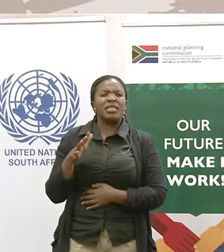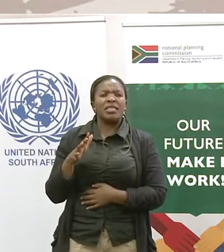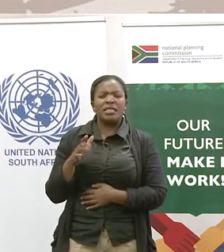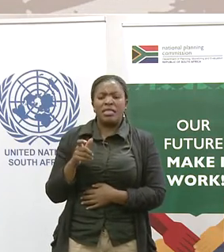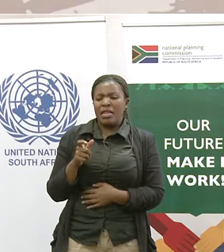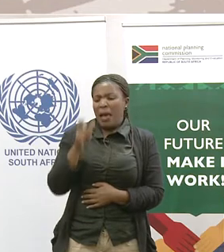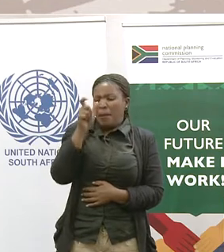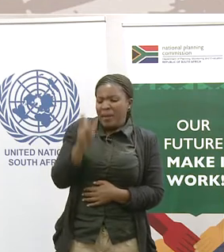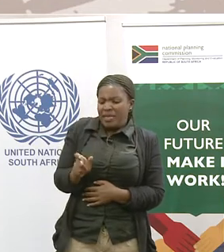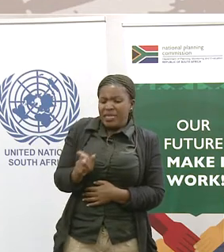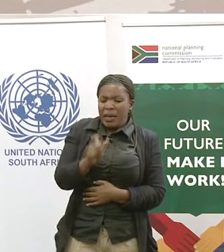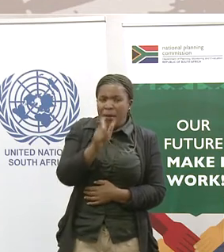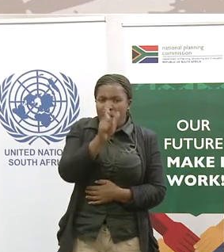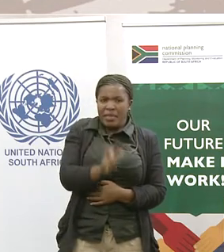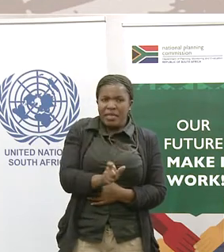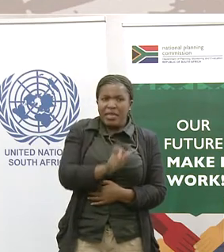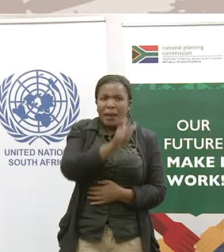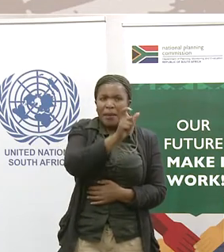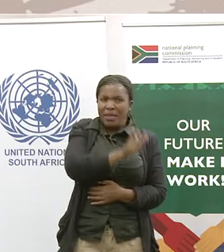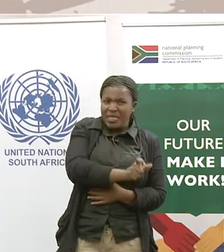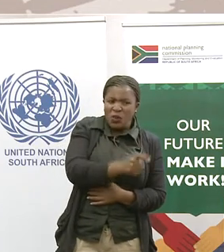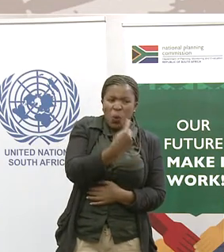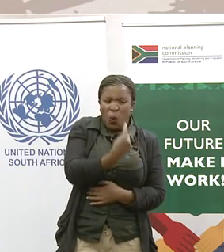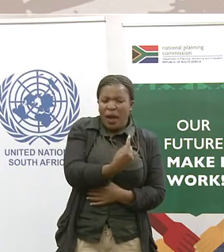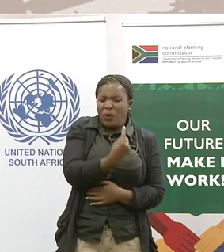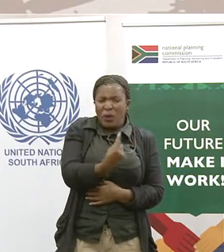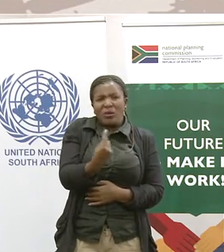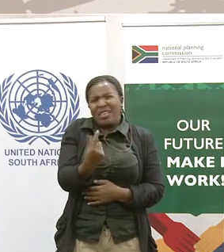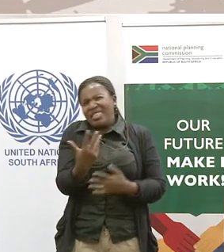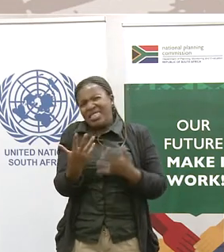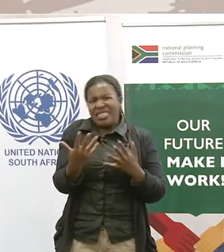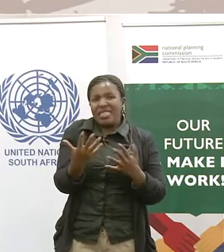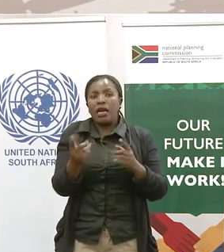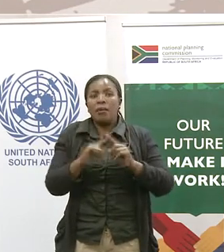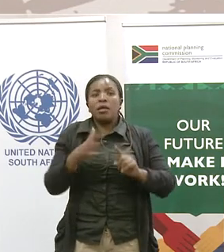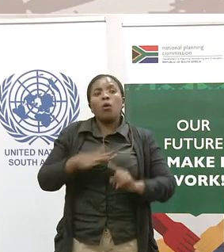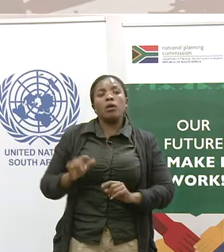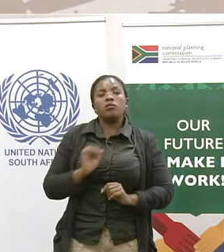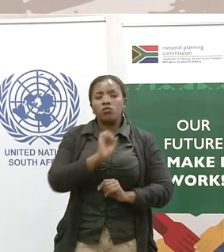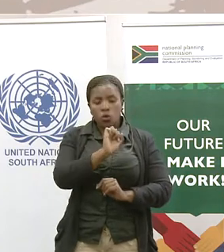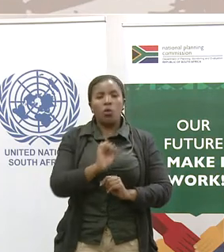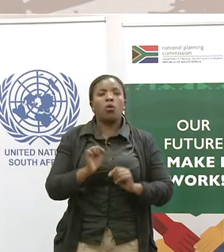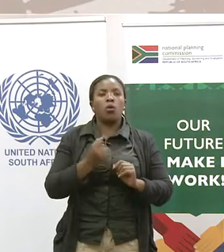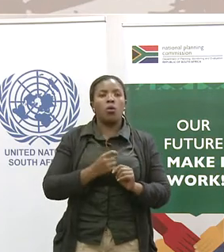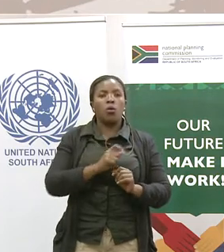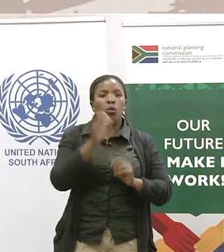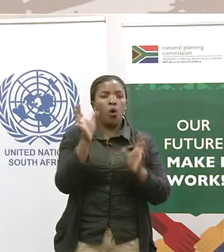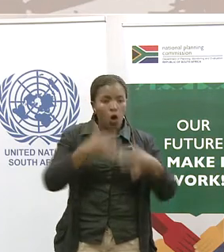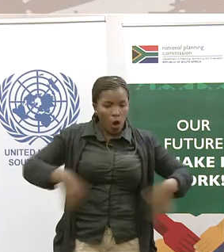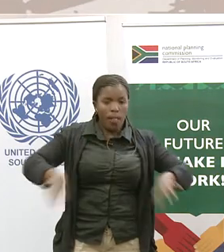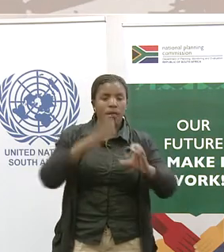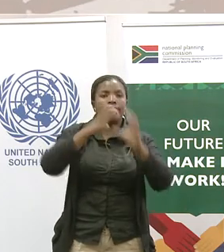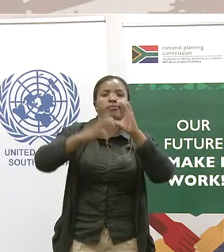panelists. We can respond to them as a panel. So the intention of this session is to create a conversation